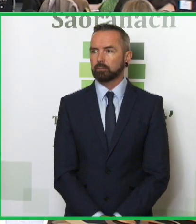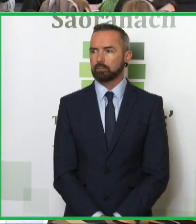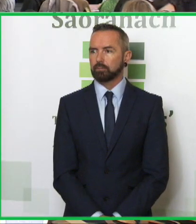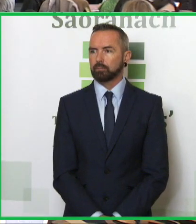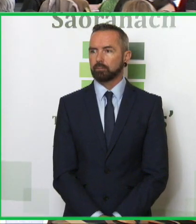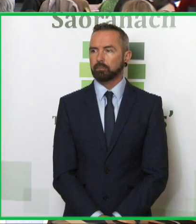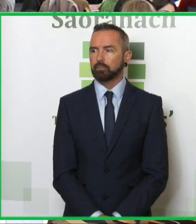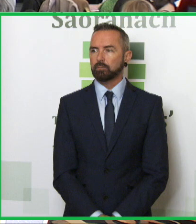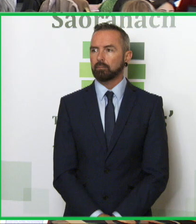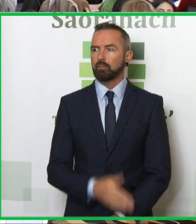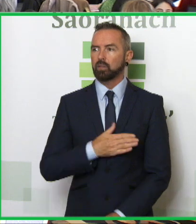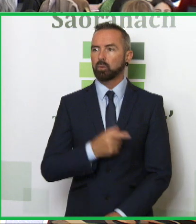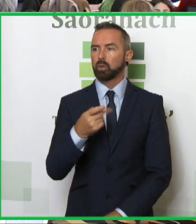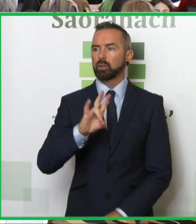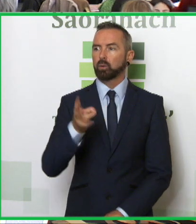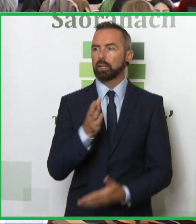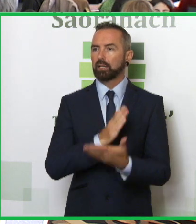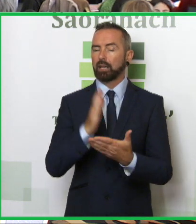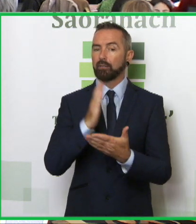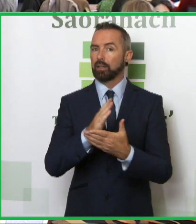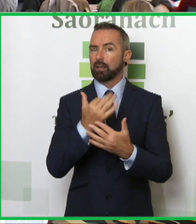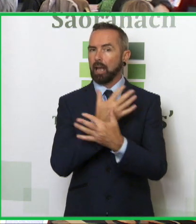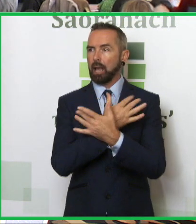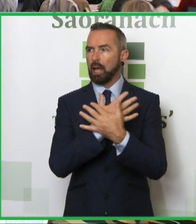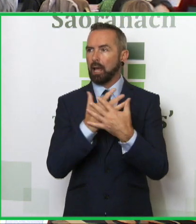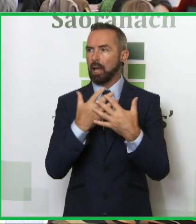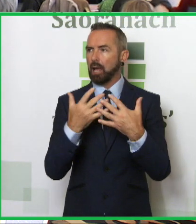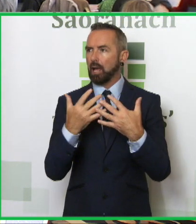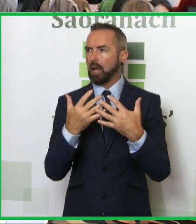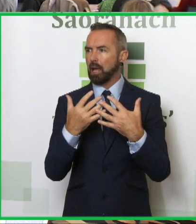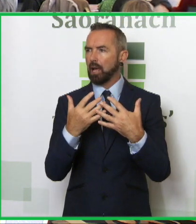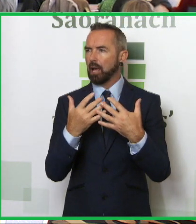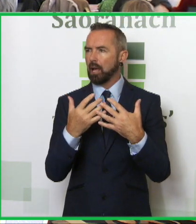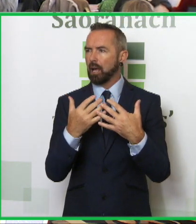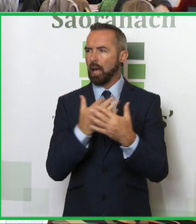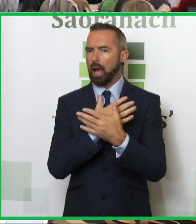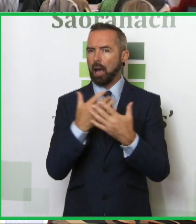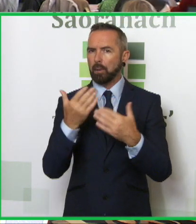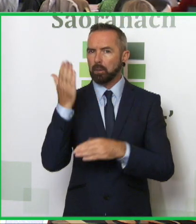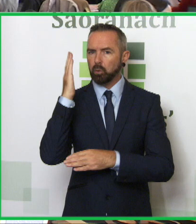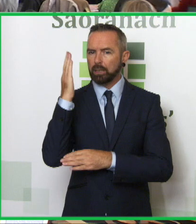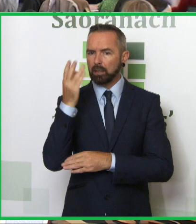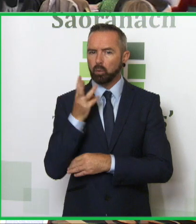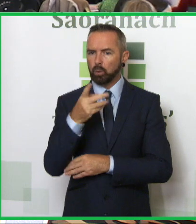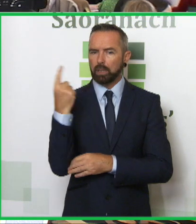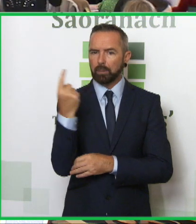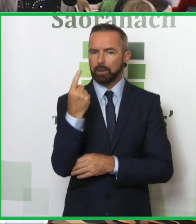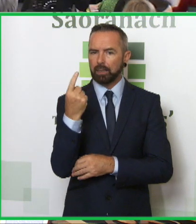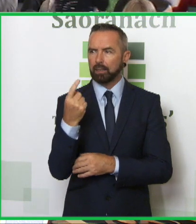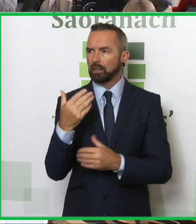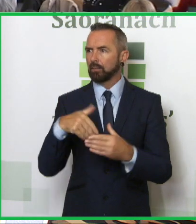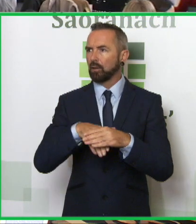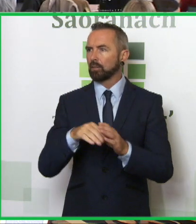Sorry, just one quick clarification, please. How much percentages are likely to be like a 90 or 99 or 95?